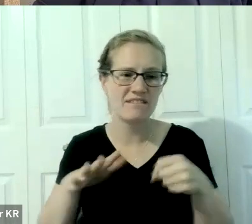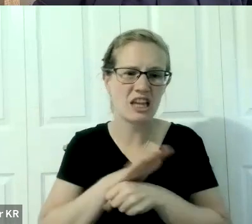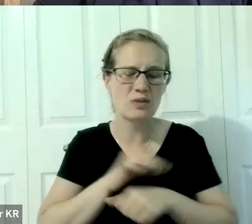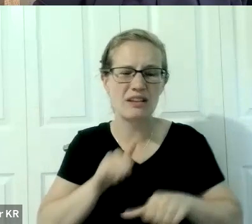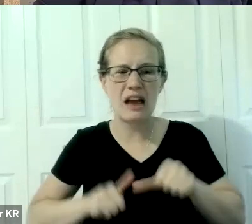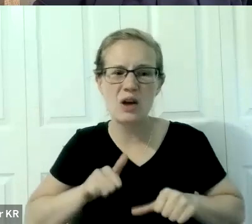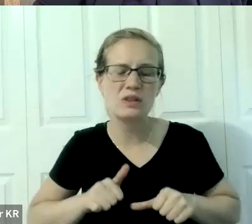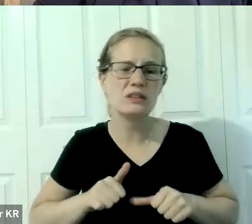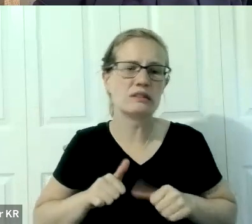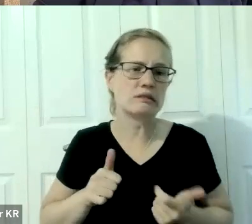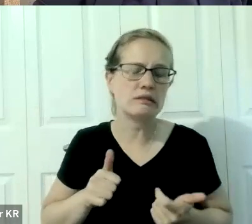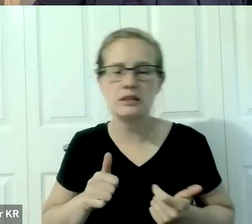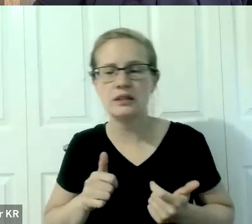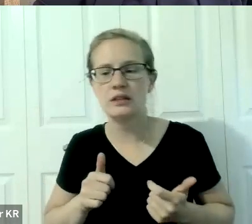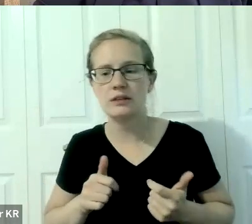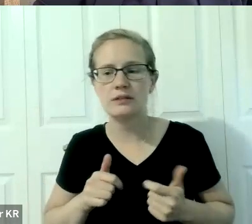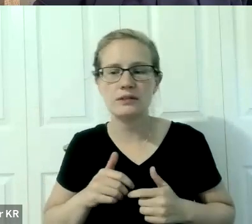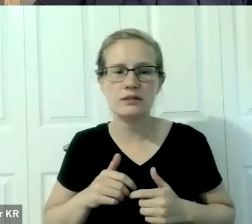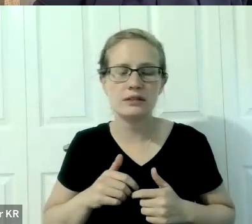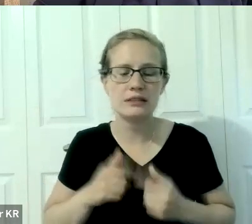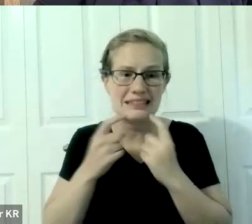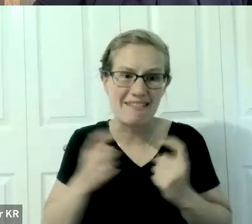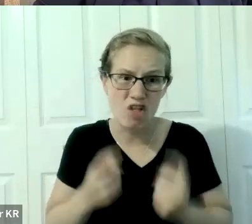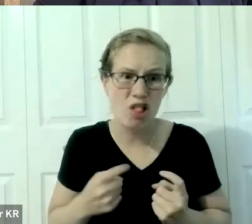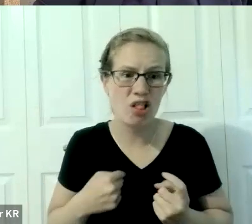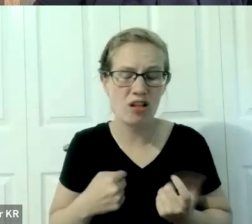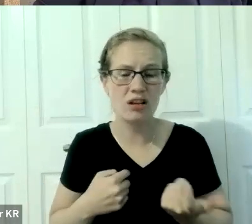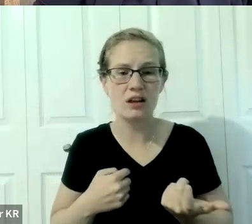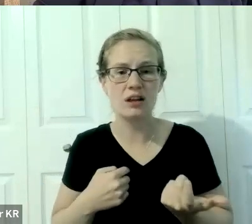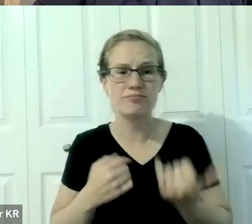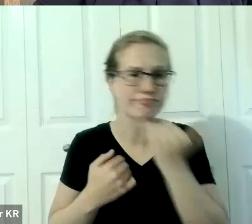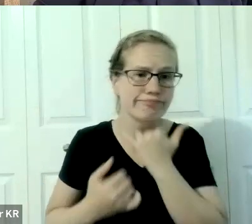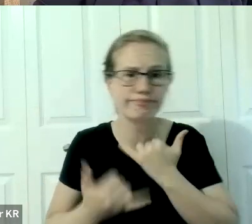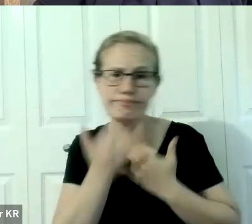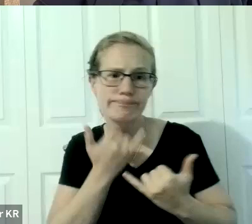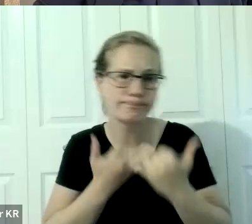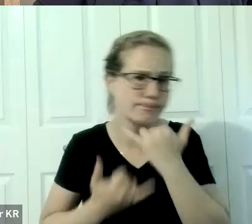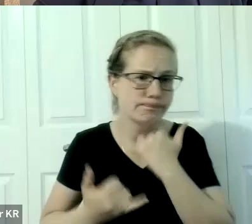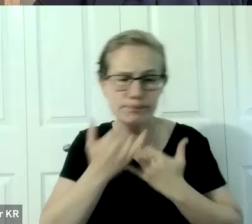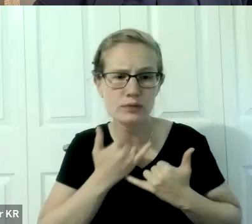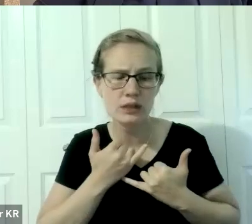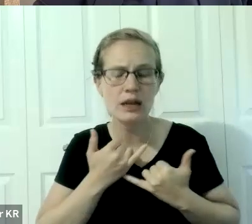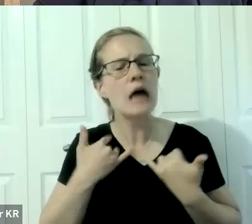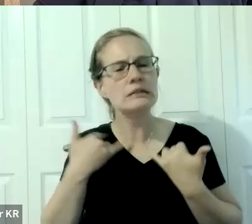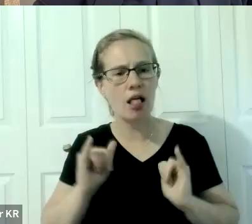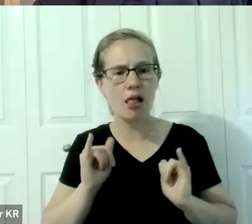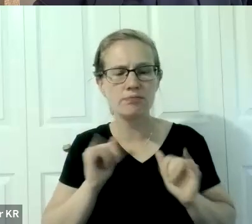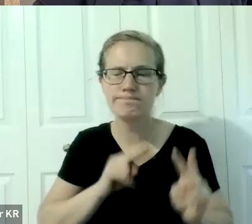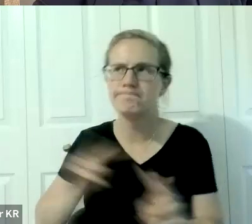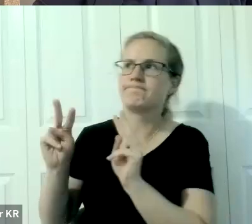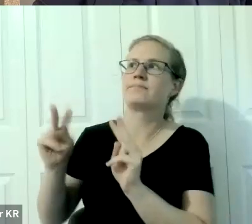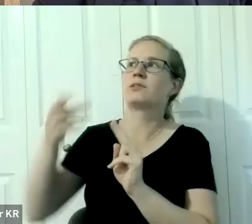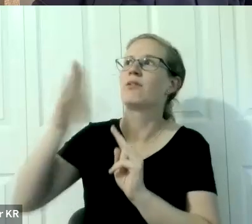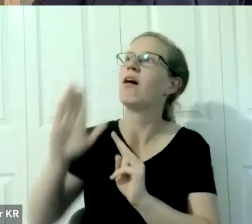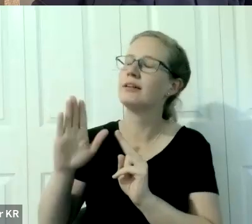doubt and sinful, making mistakes, I still turn toward God in